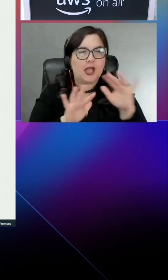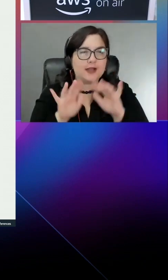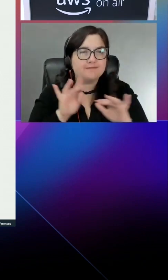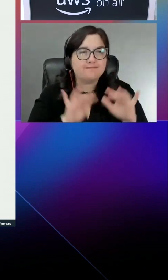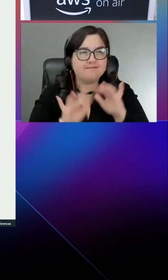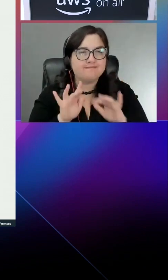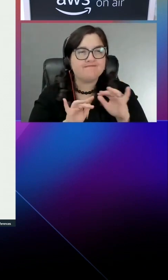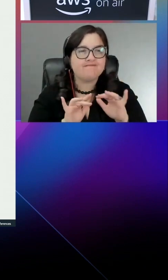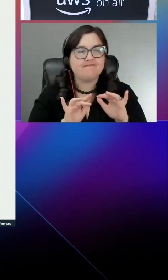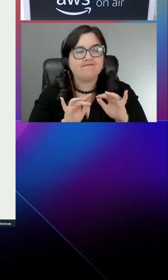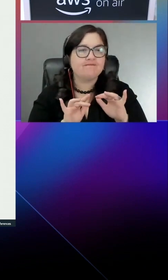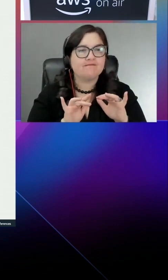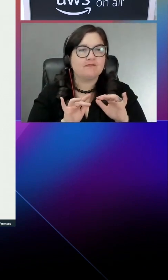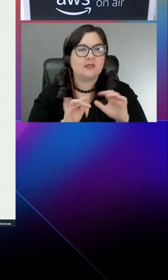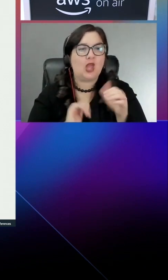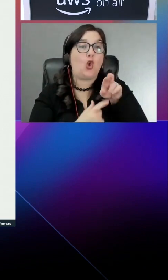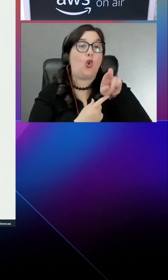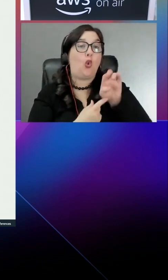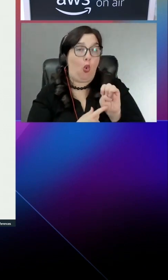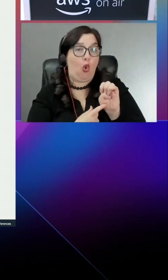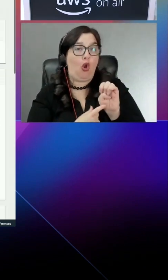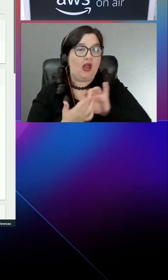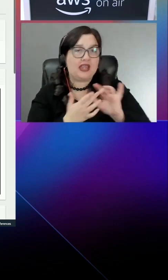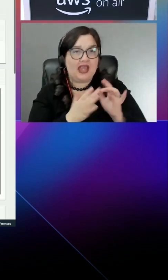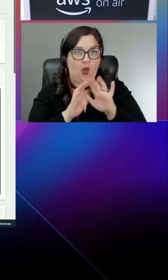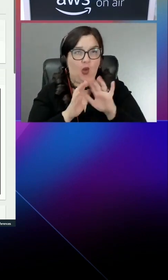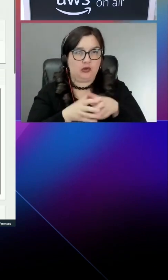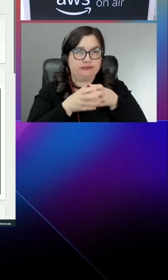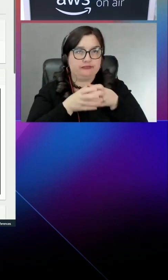come to the core network here.